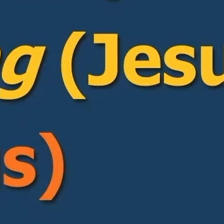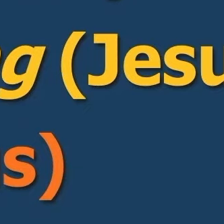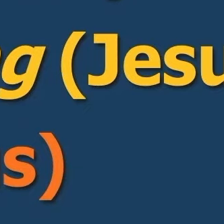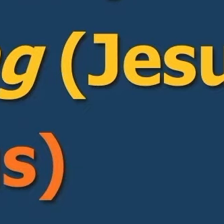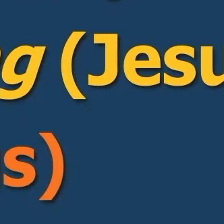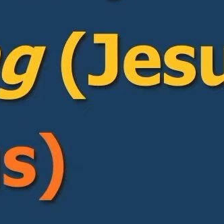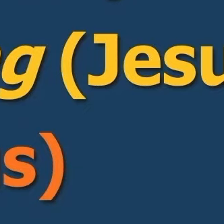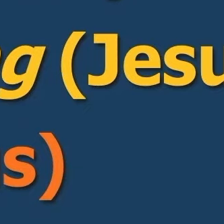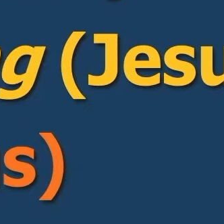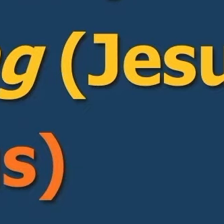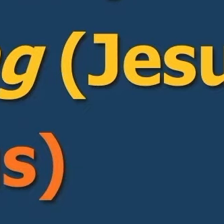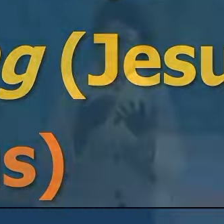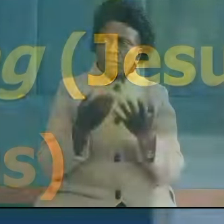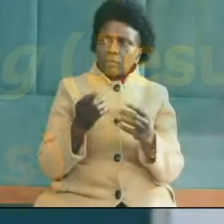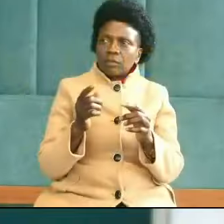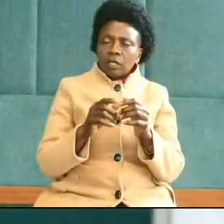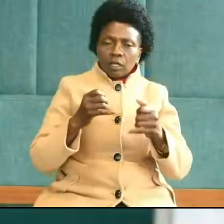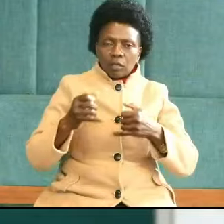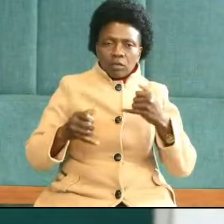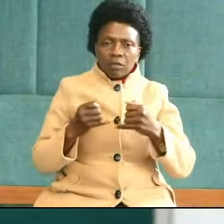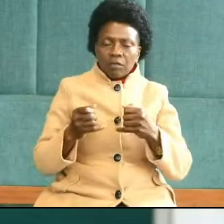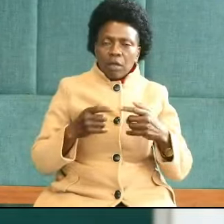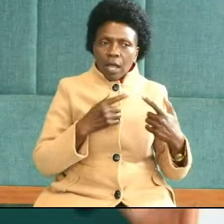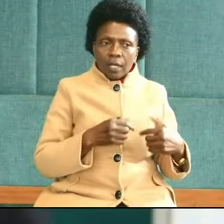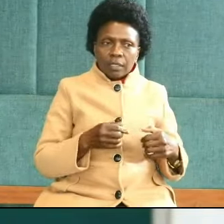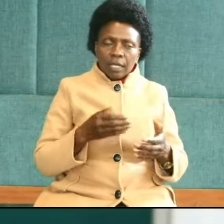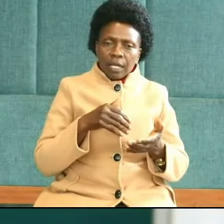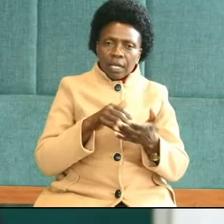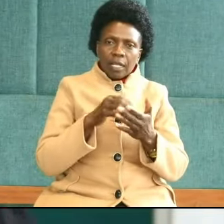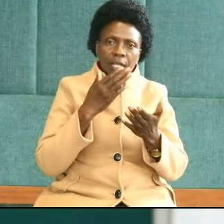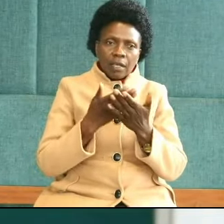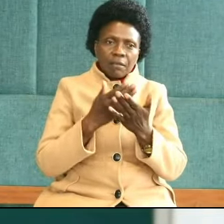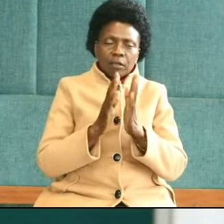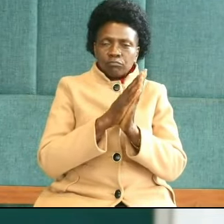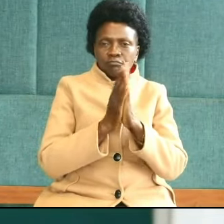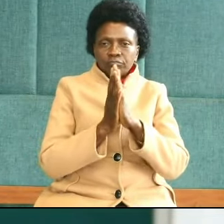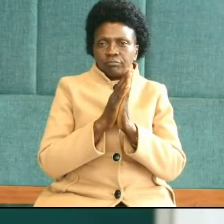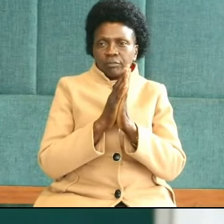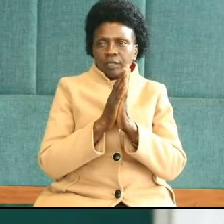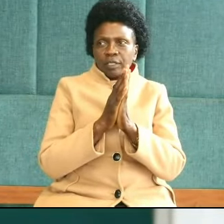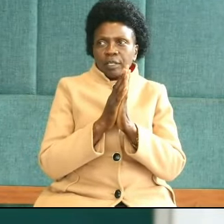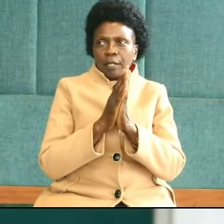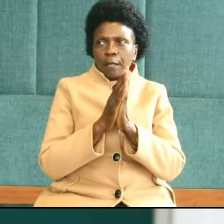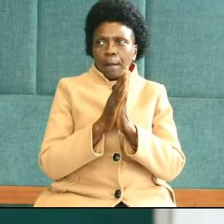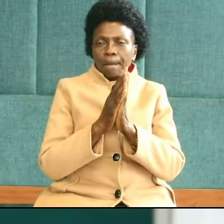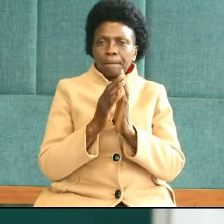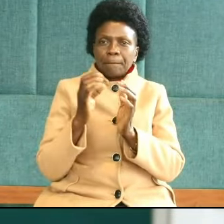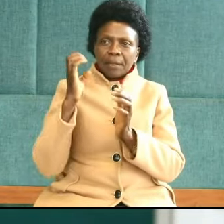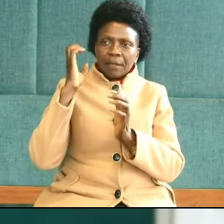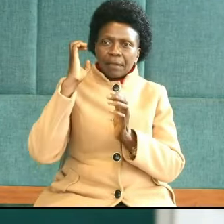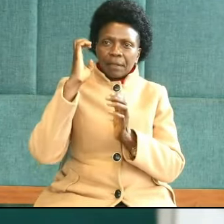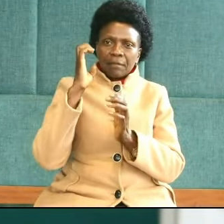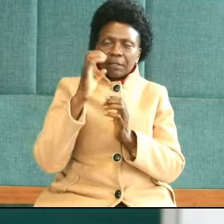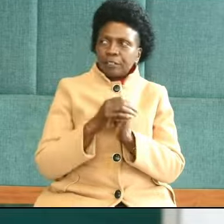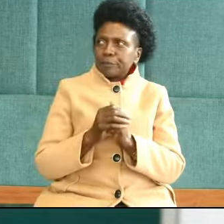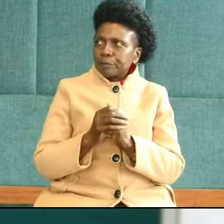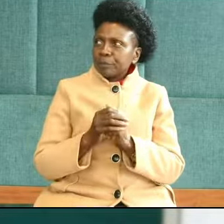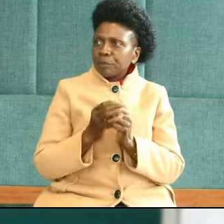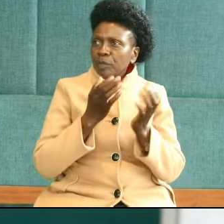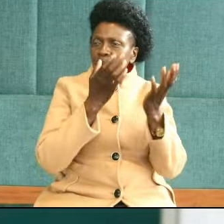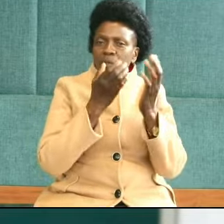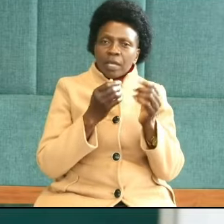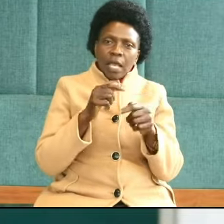giving of our offerings with a cheerful heart. Again, thank you for that story, Evangelist Mudala, helping us